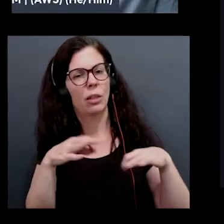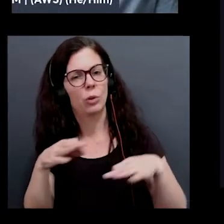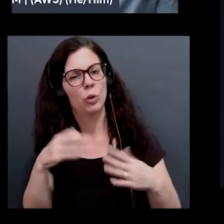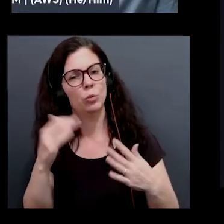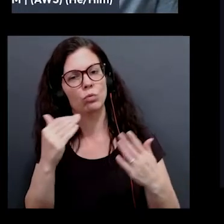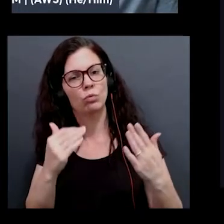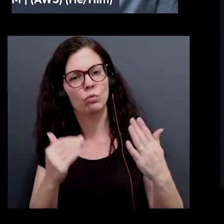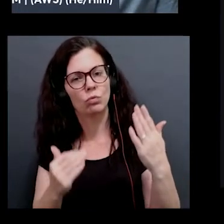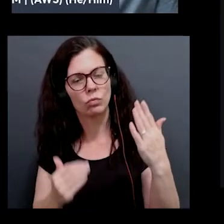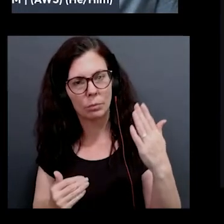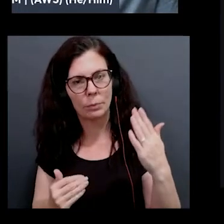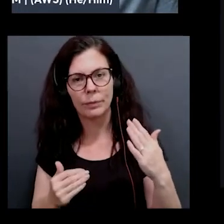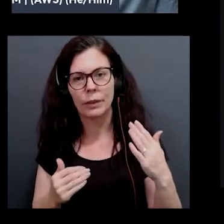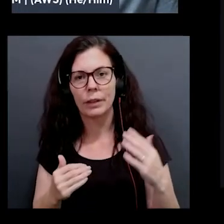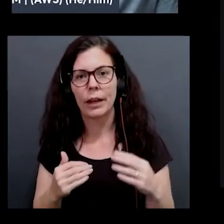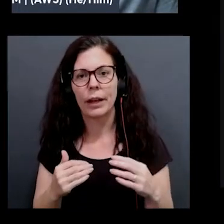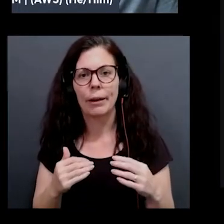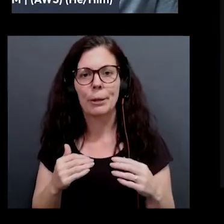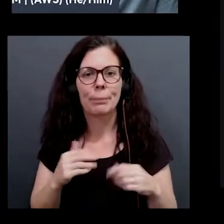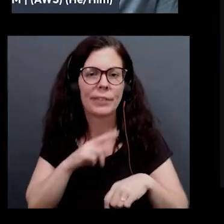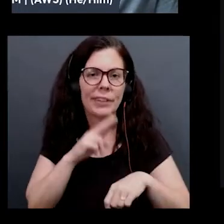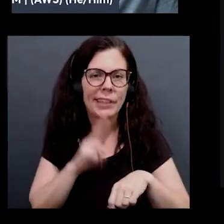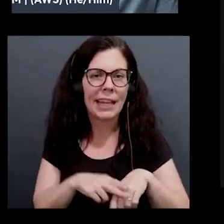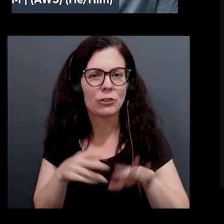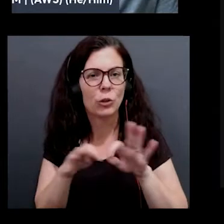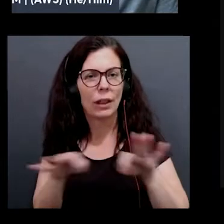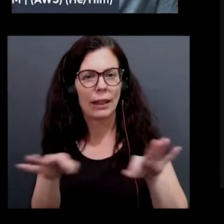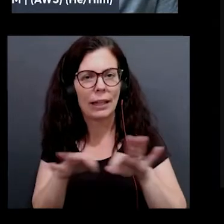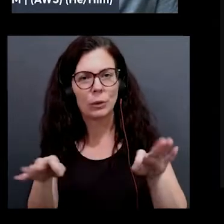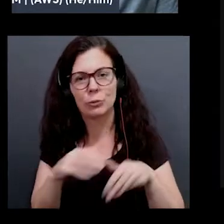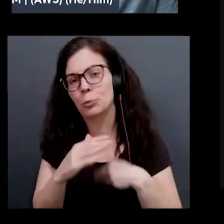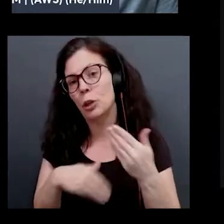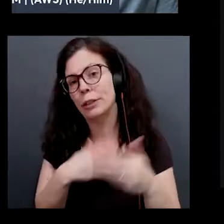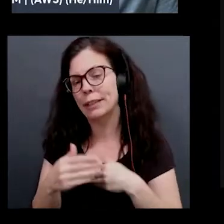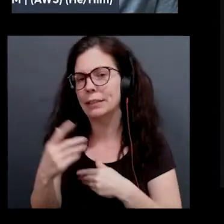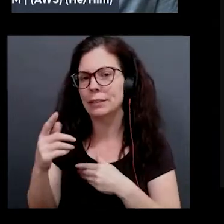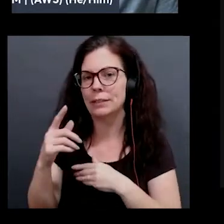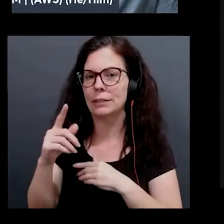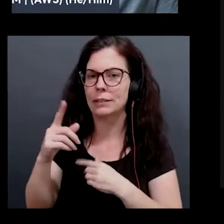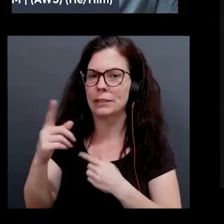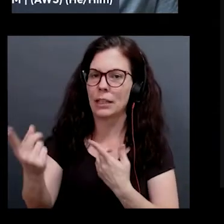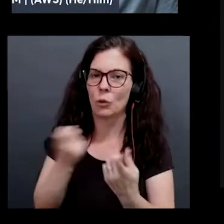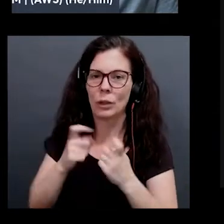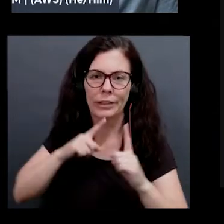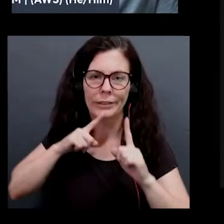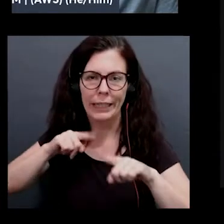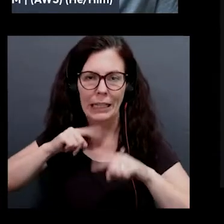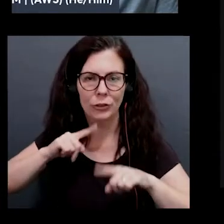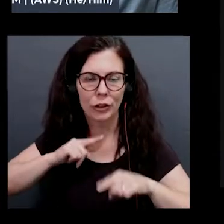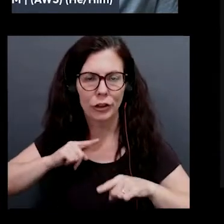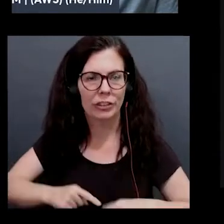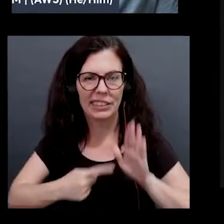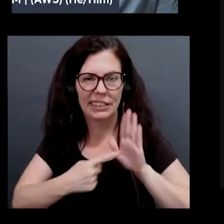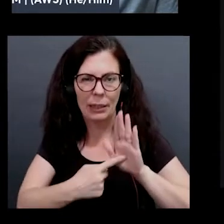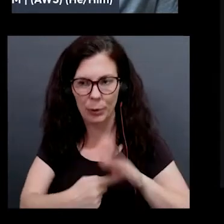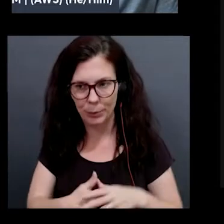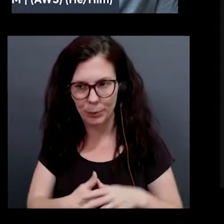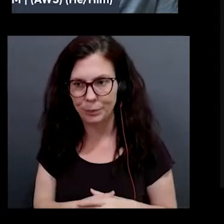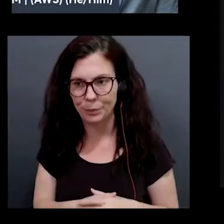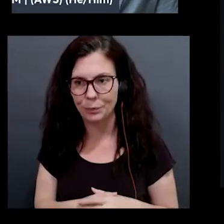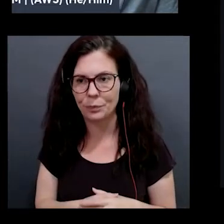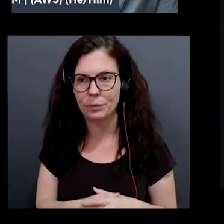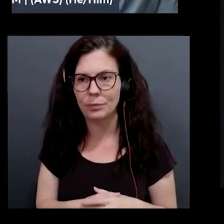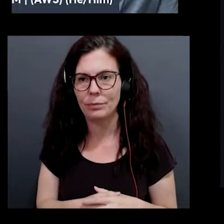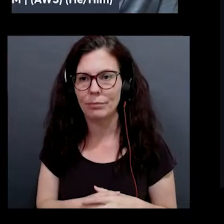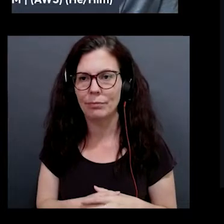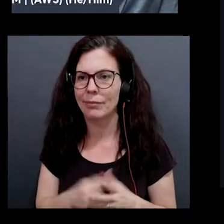a natural language processing question answering example here. And I just sort of